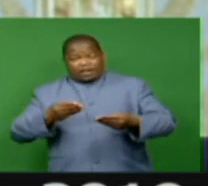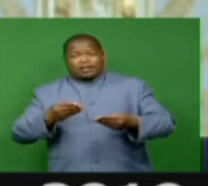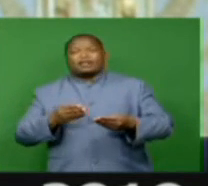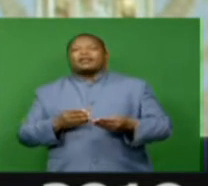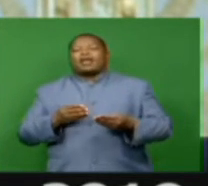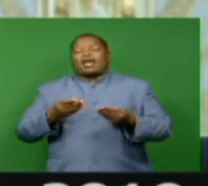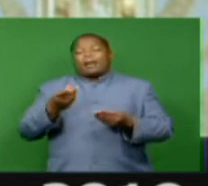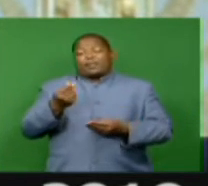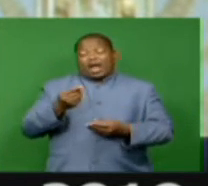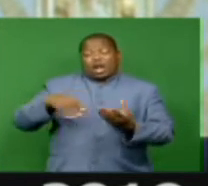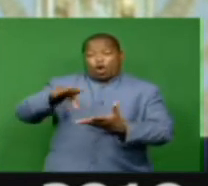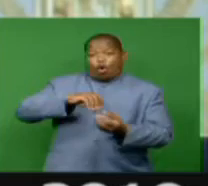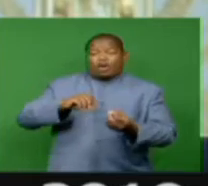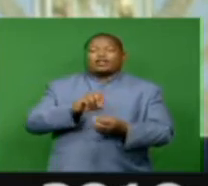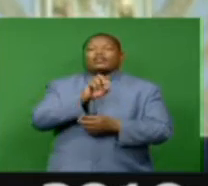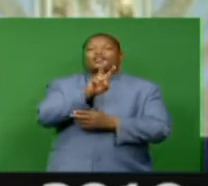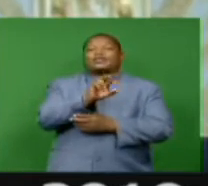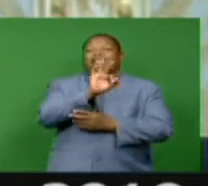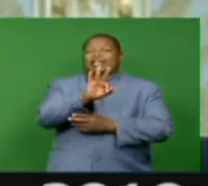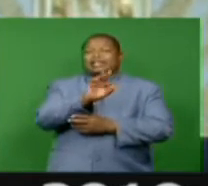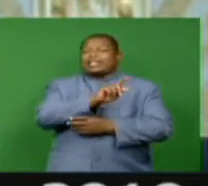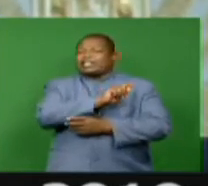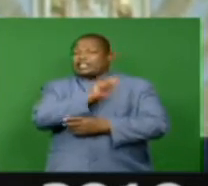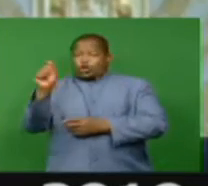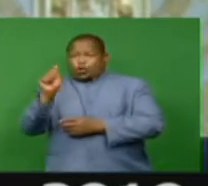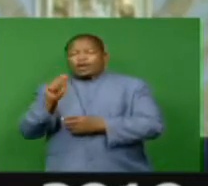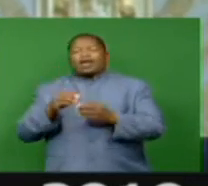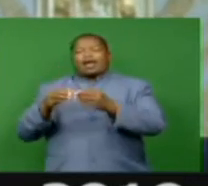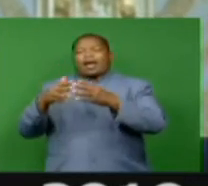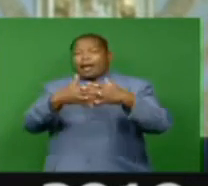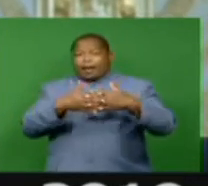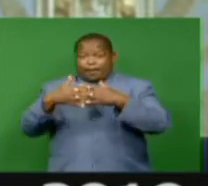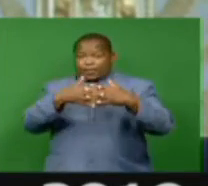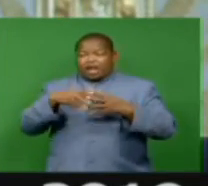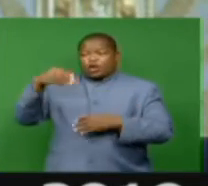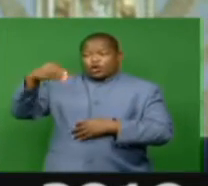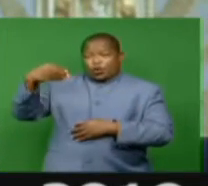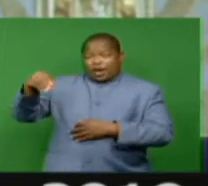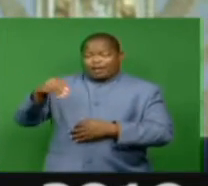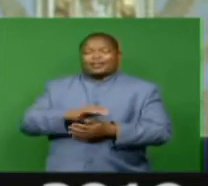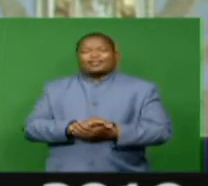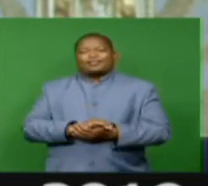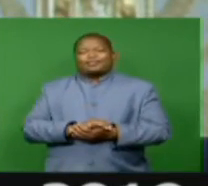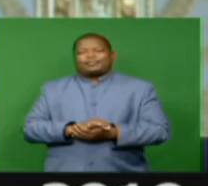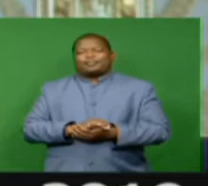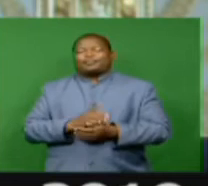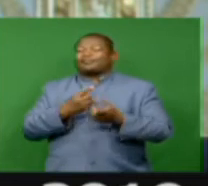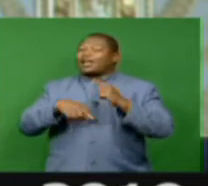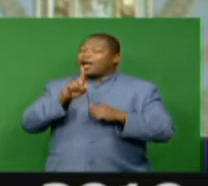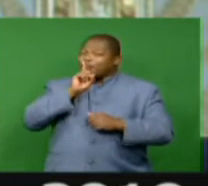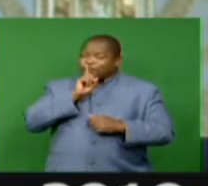$23 trillion by 2025. However, it is of great concern